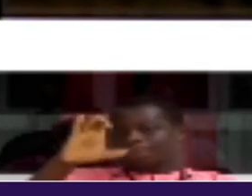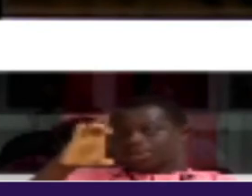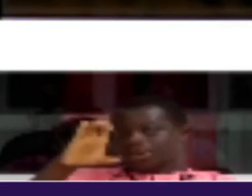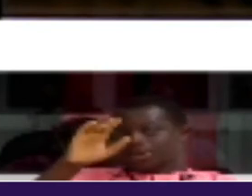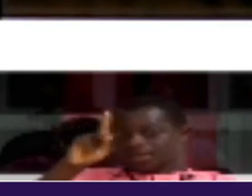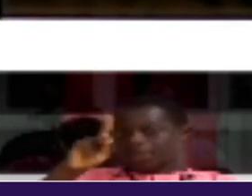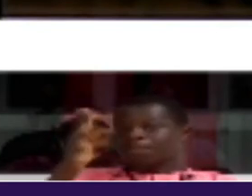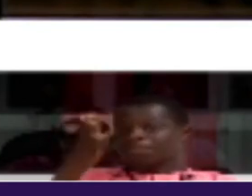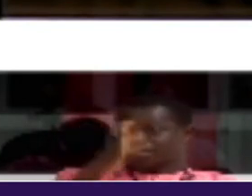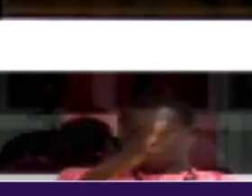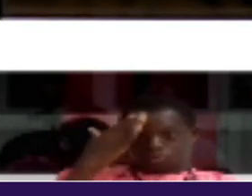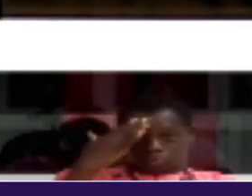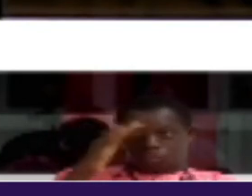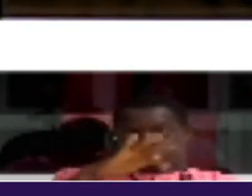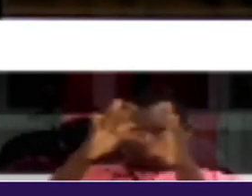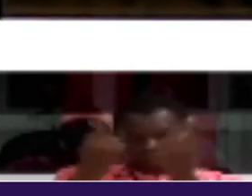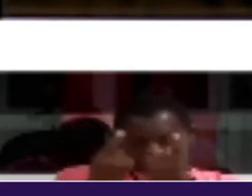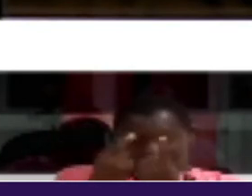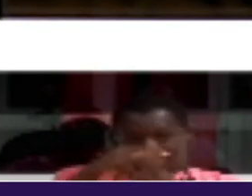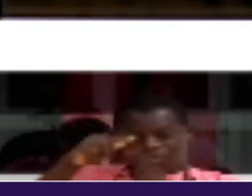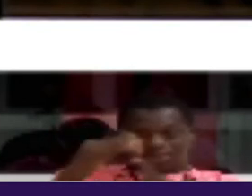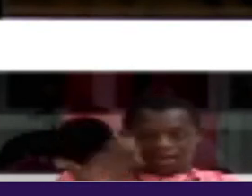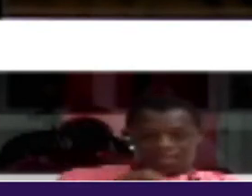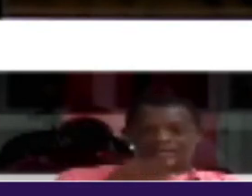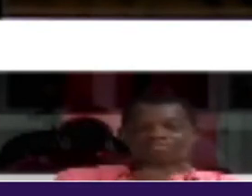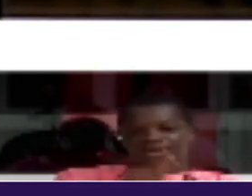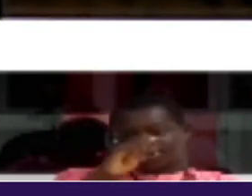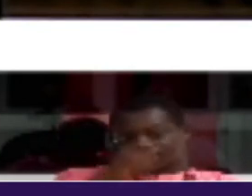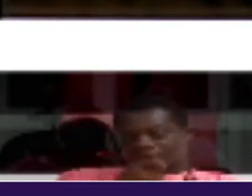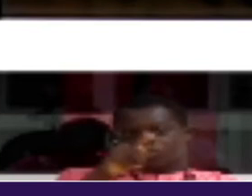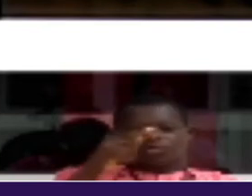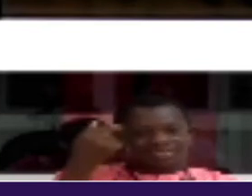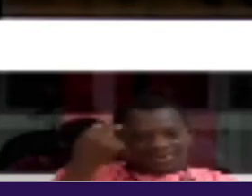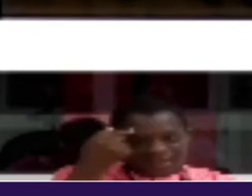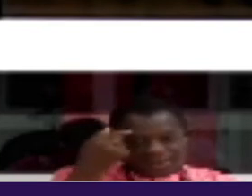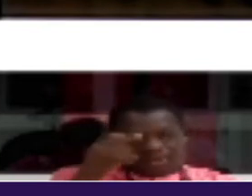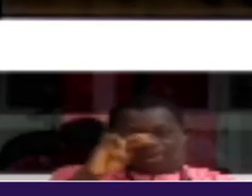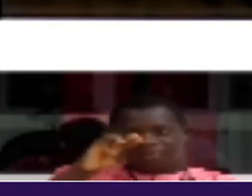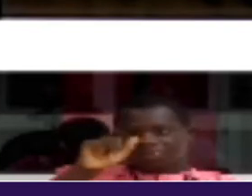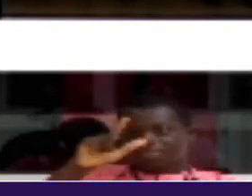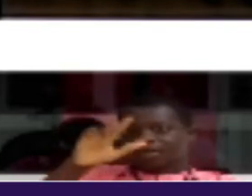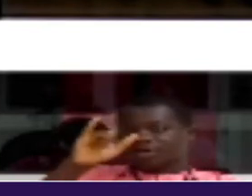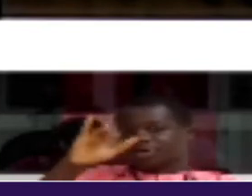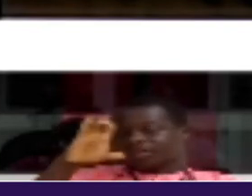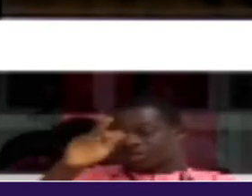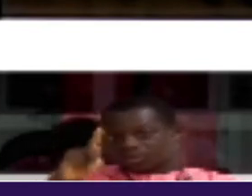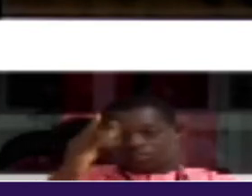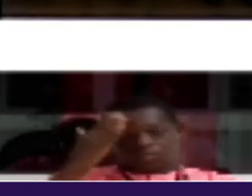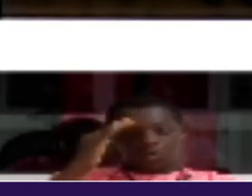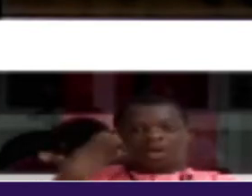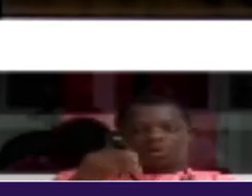man died. Do you think Malik Jatta knows how the victim died? No, I don't